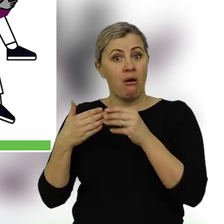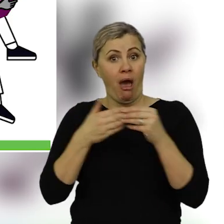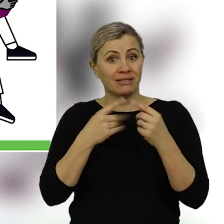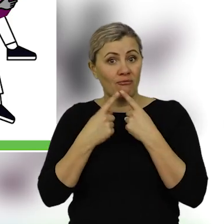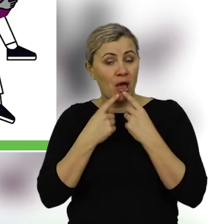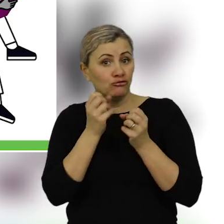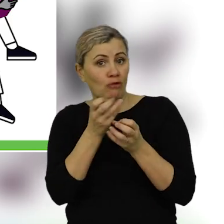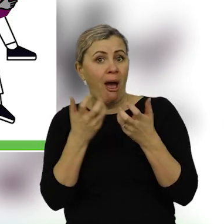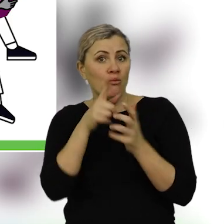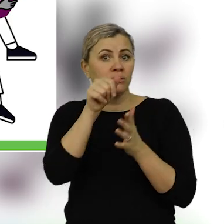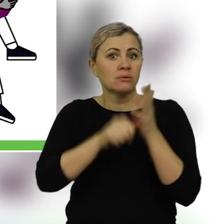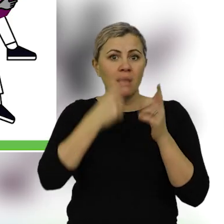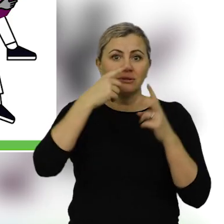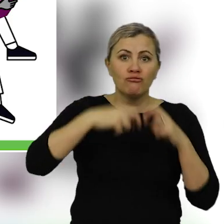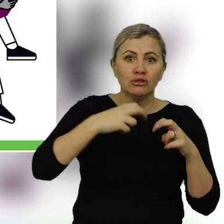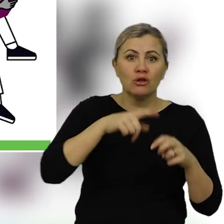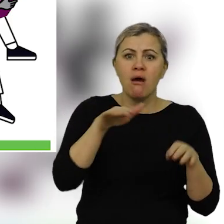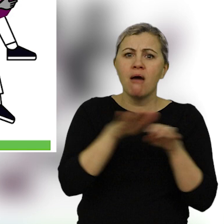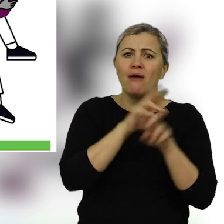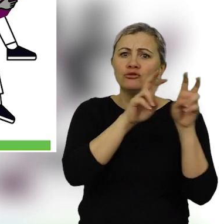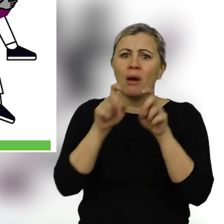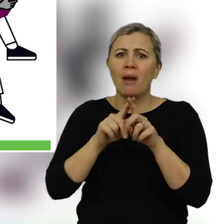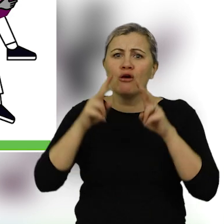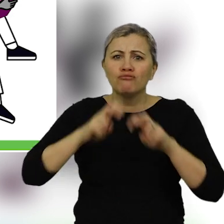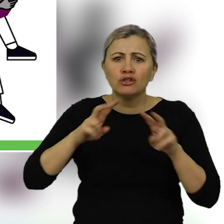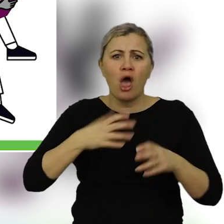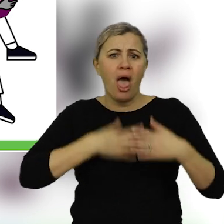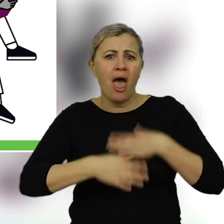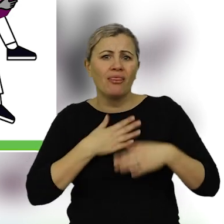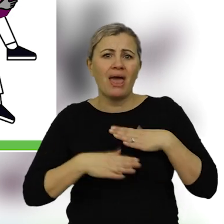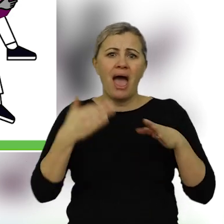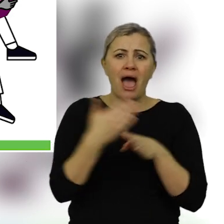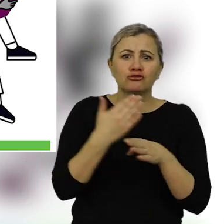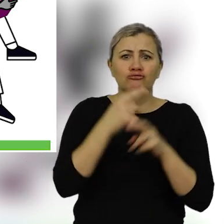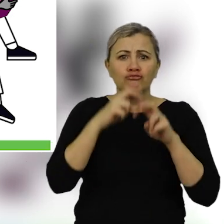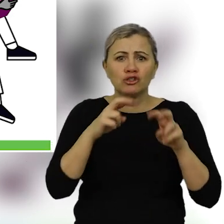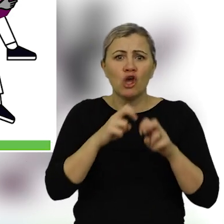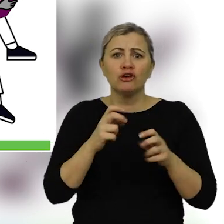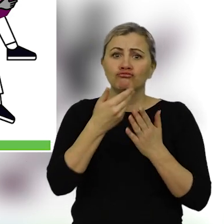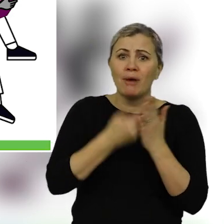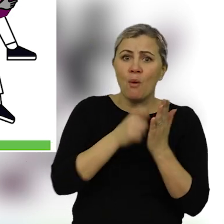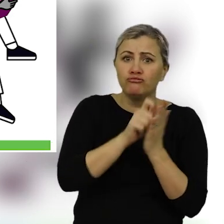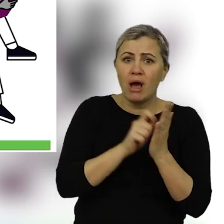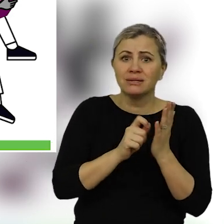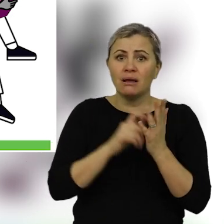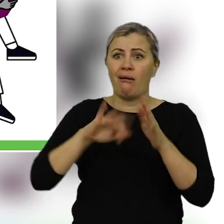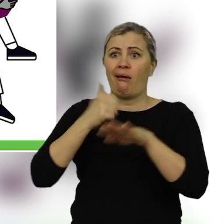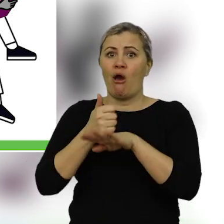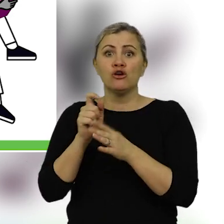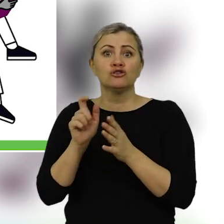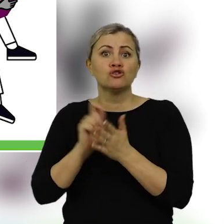you started? They cover topics such as research ethics, action research report writing, and setting up a journal